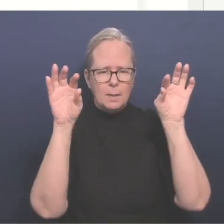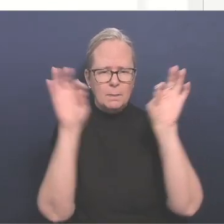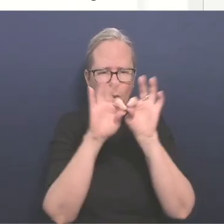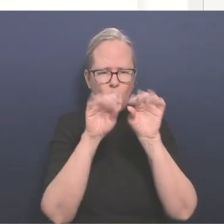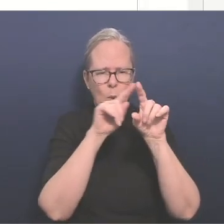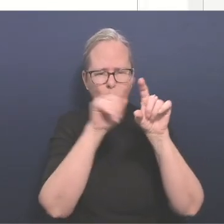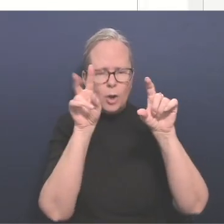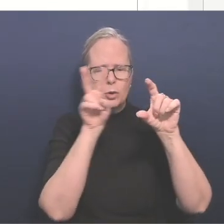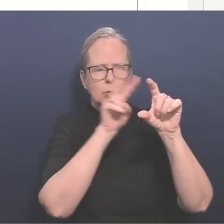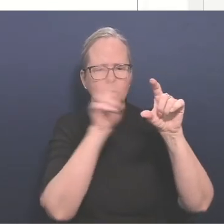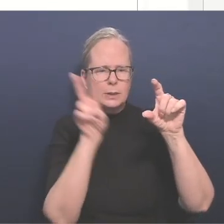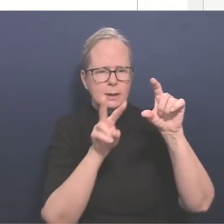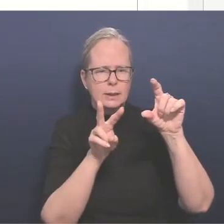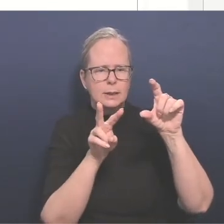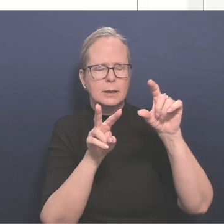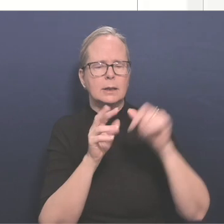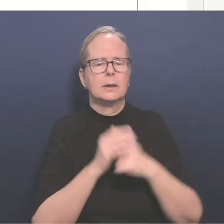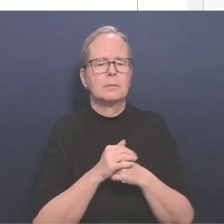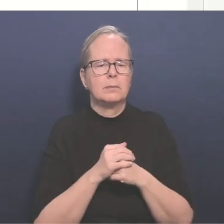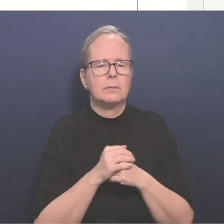Each province has a list of